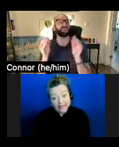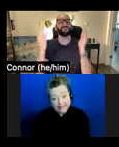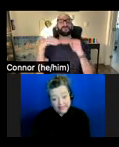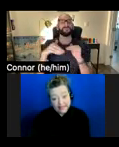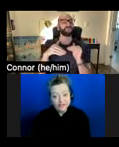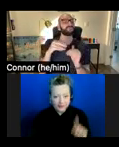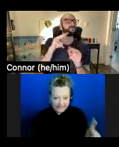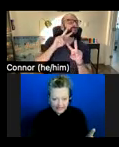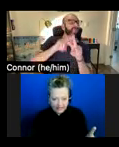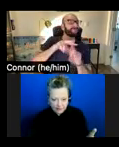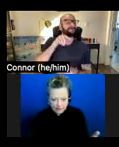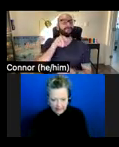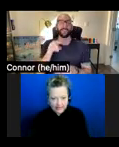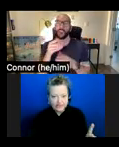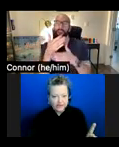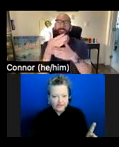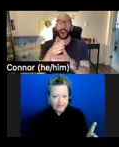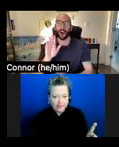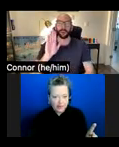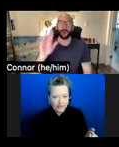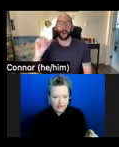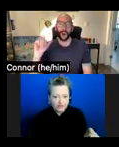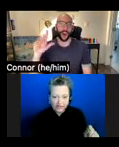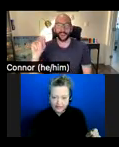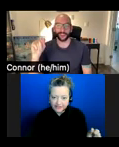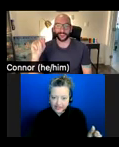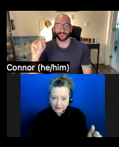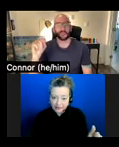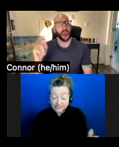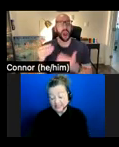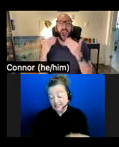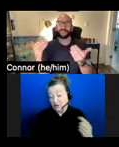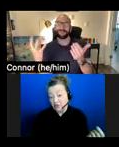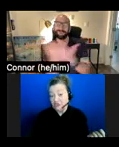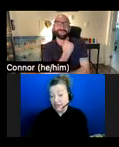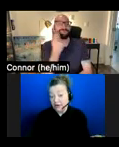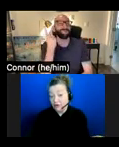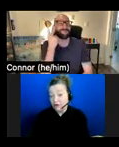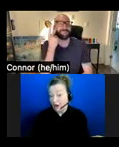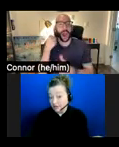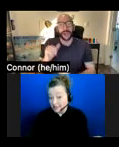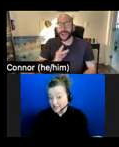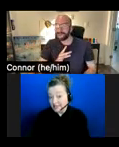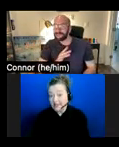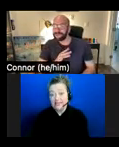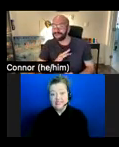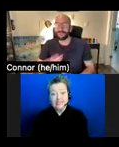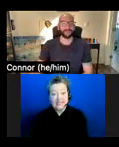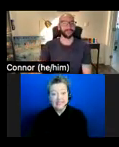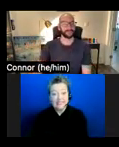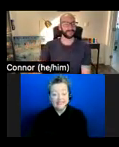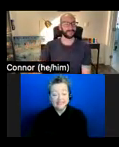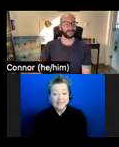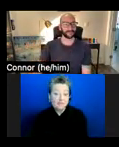And finally, so we see nothing in mutual aid, and I thought that maybe we can try another channel, which is called Share Your Art. And let's